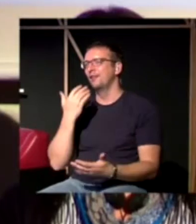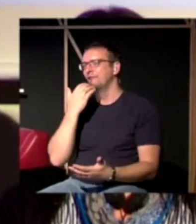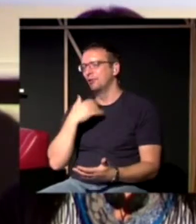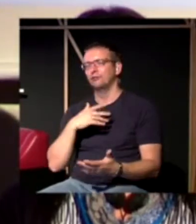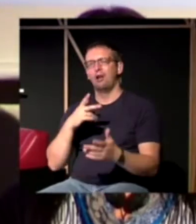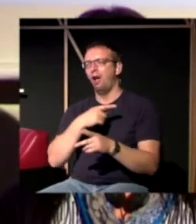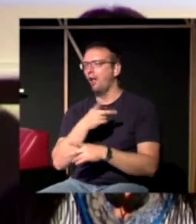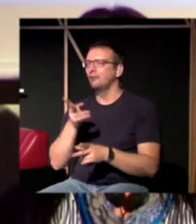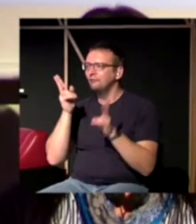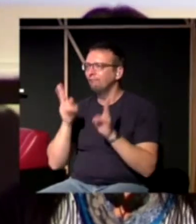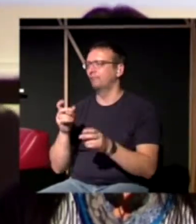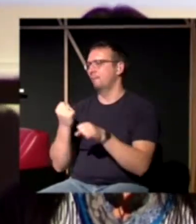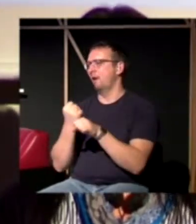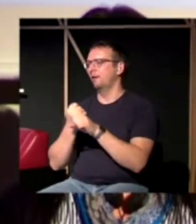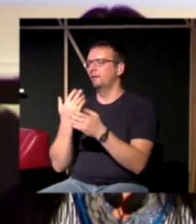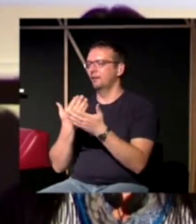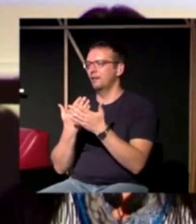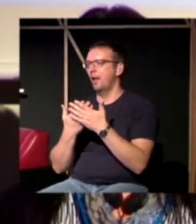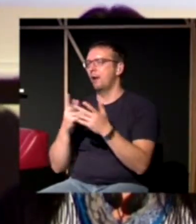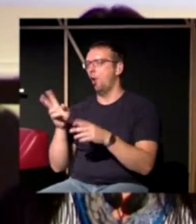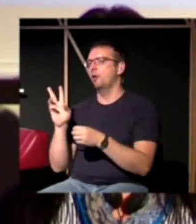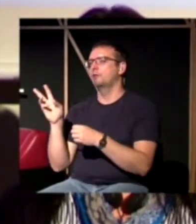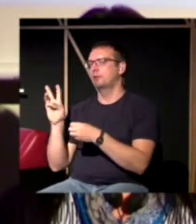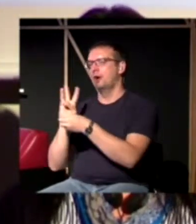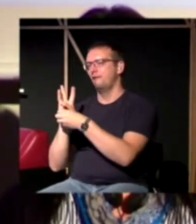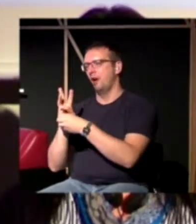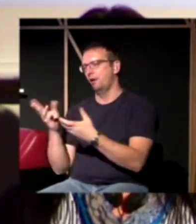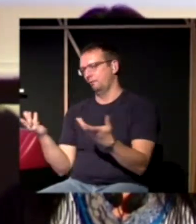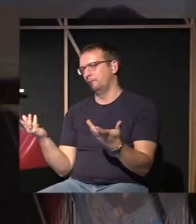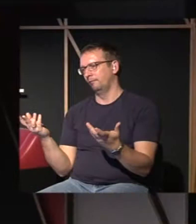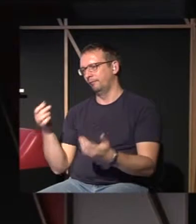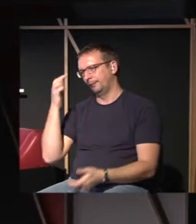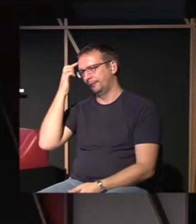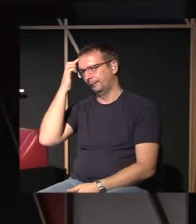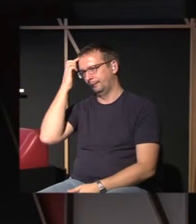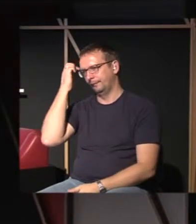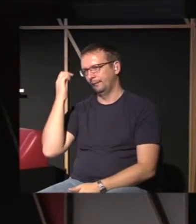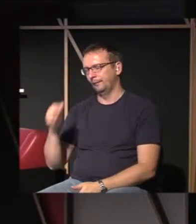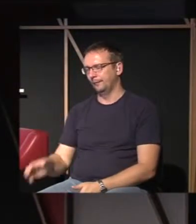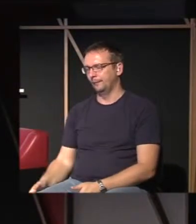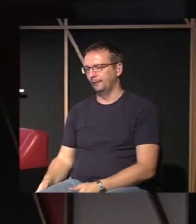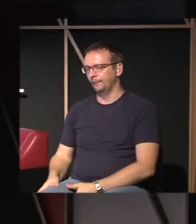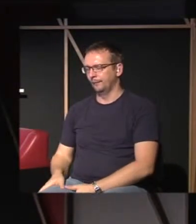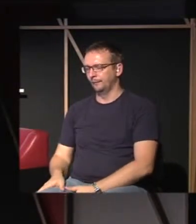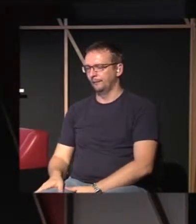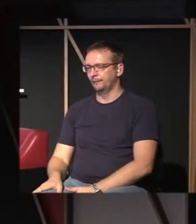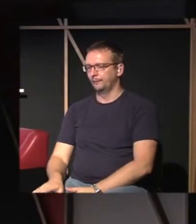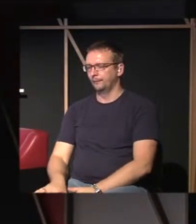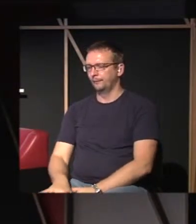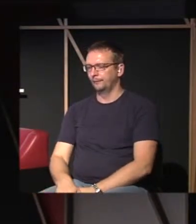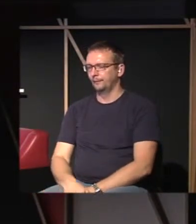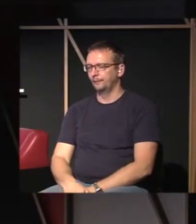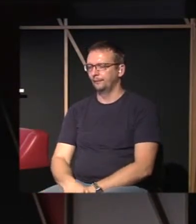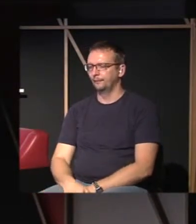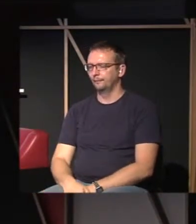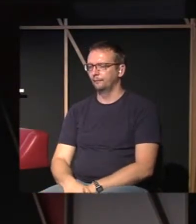could help. Thank you very much for that. In terms of the ethos at FC Barcelona, it's very well known the club runs